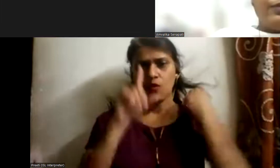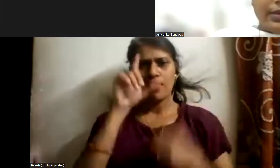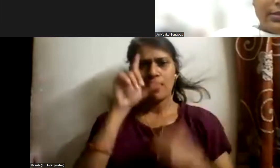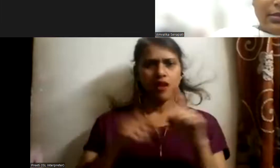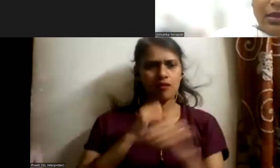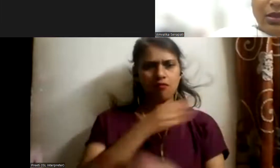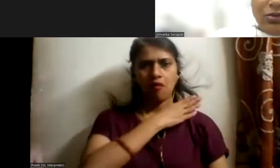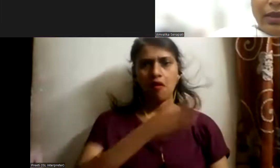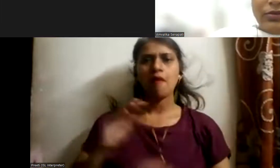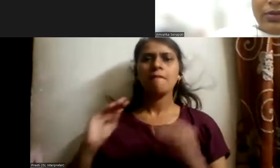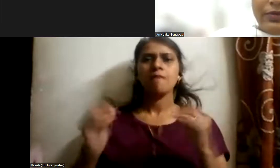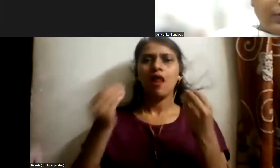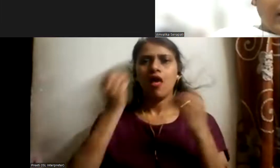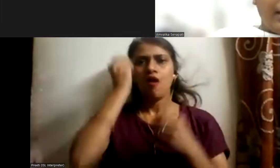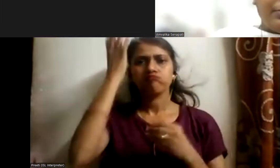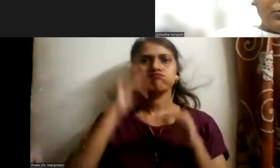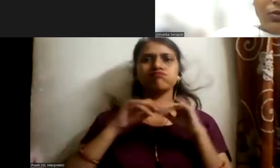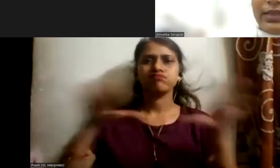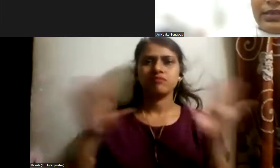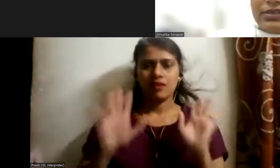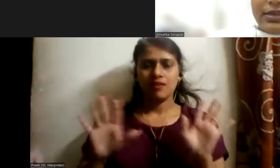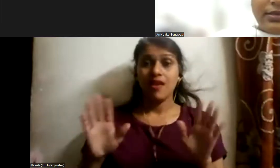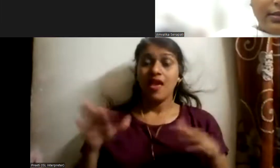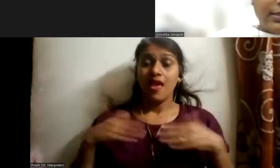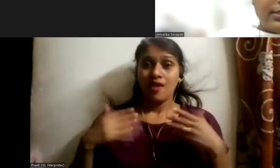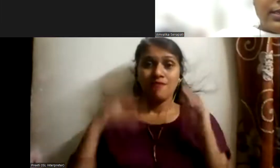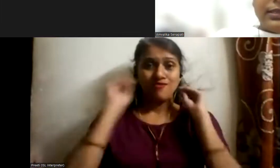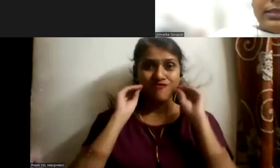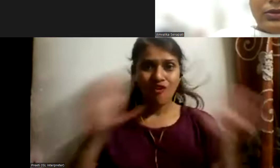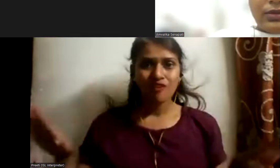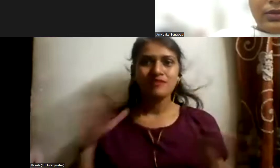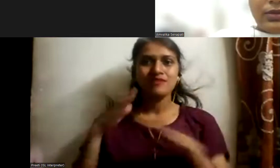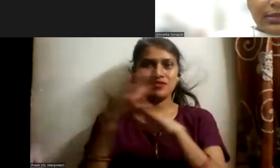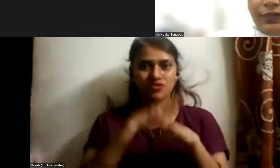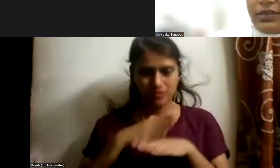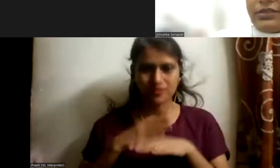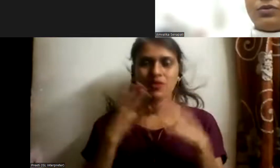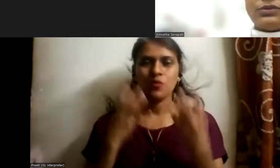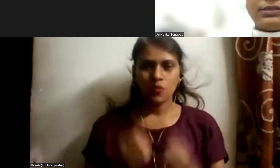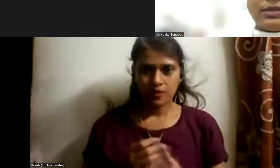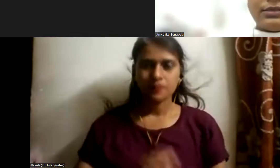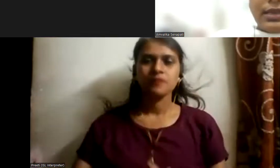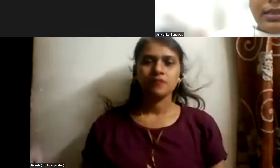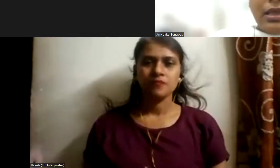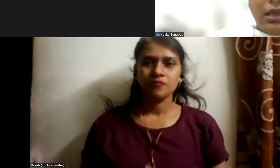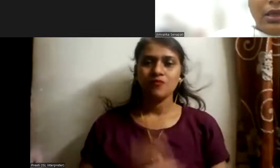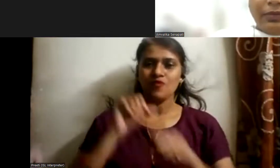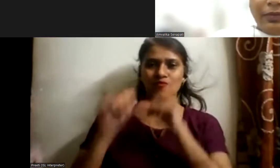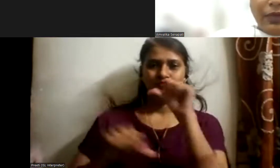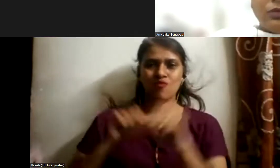lot of awareness. So I was really happy to know when Akshay shared yesterday that this online certification course has started,